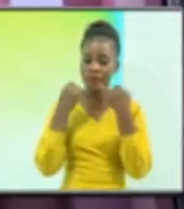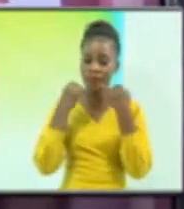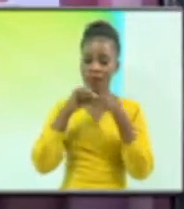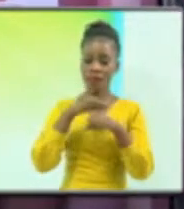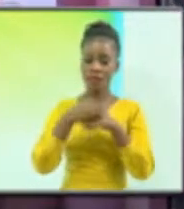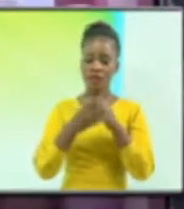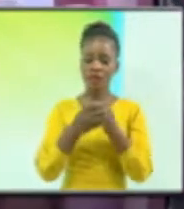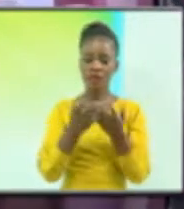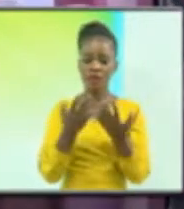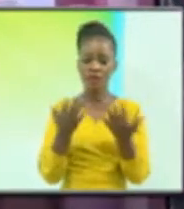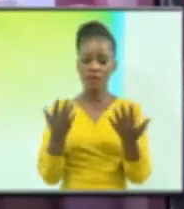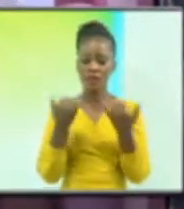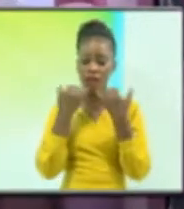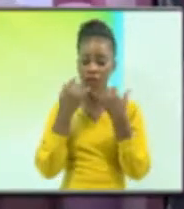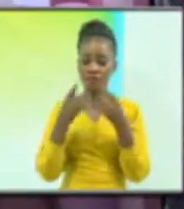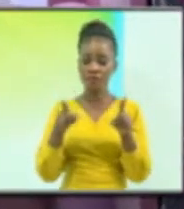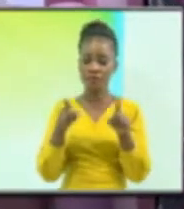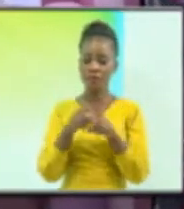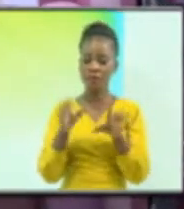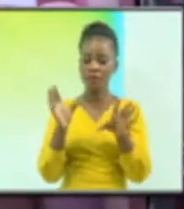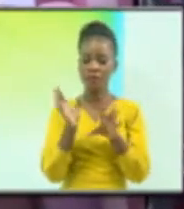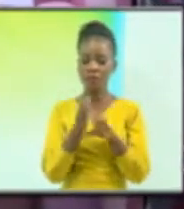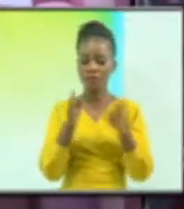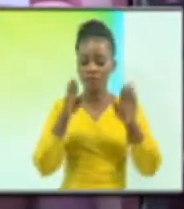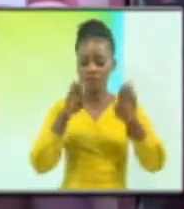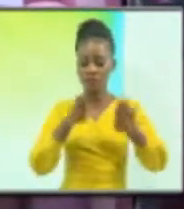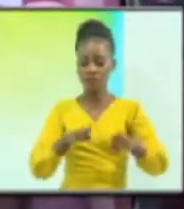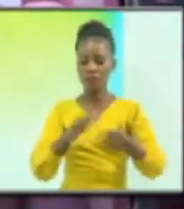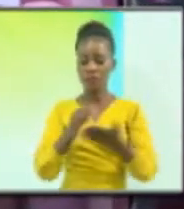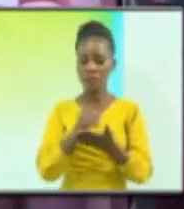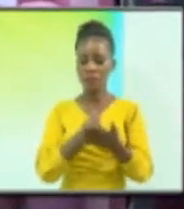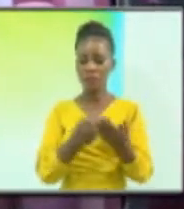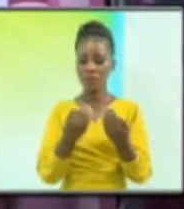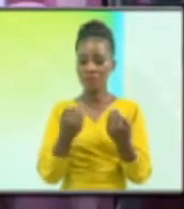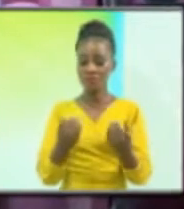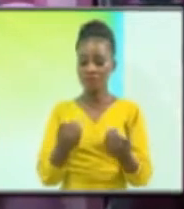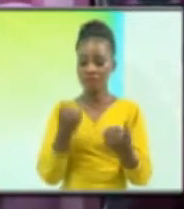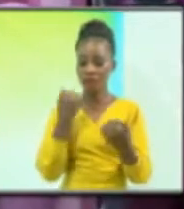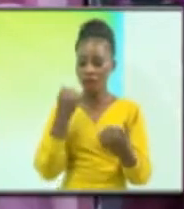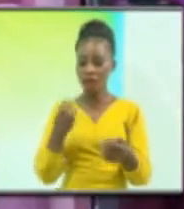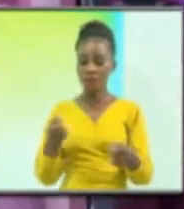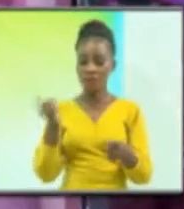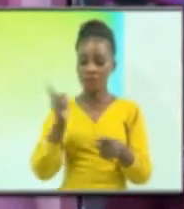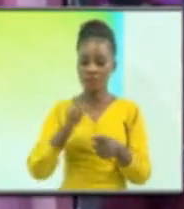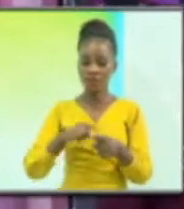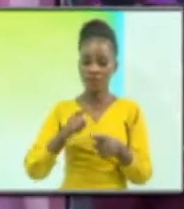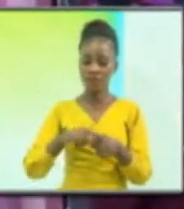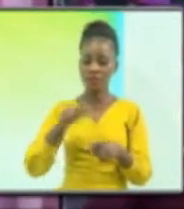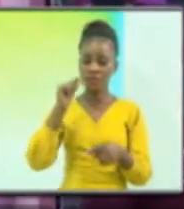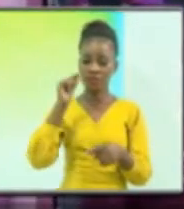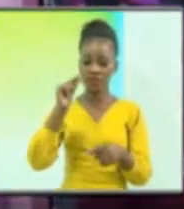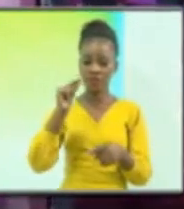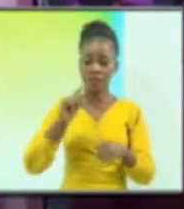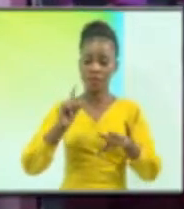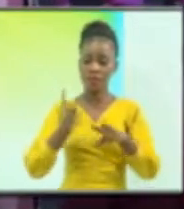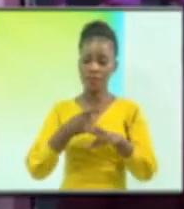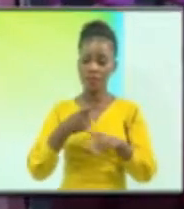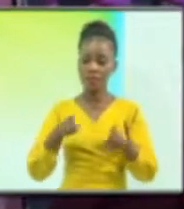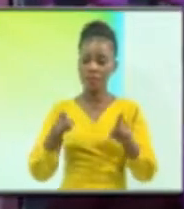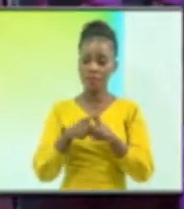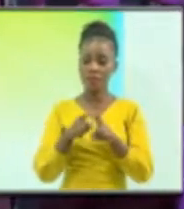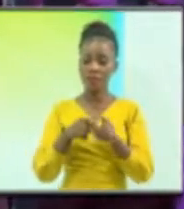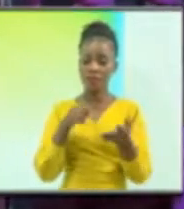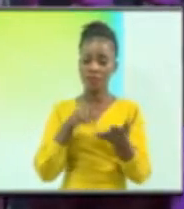data. Despite recent growth, Uganda's market value is relatively small when compared to its